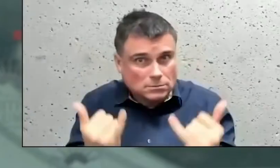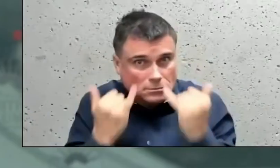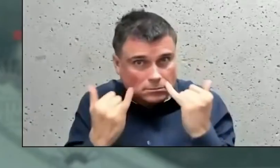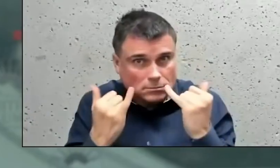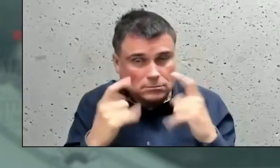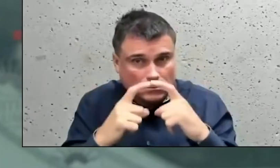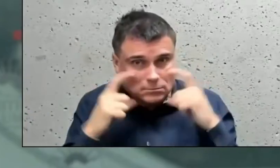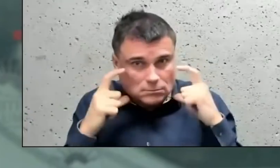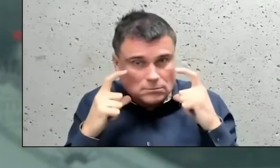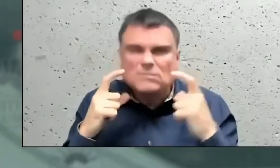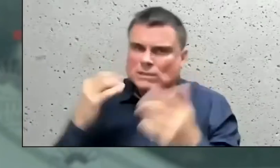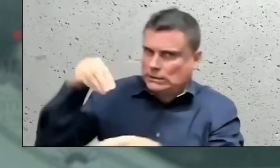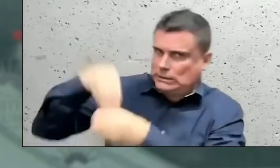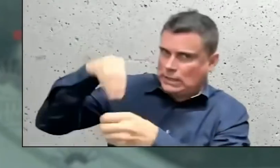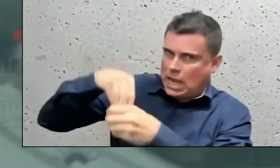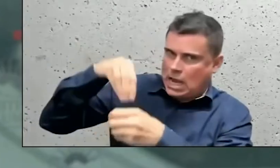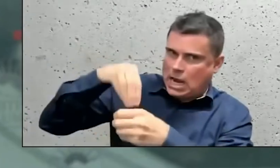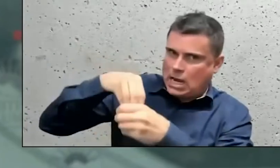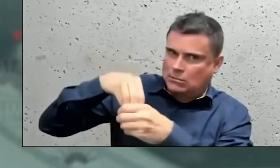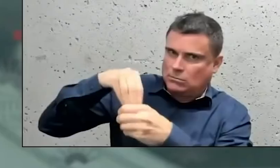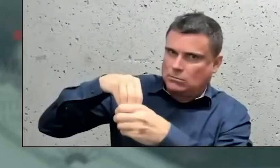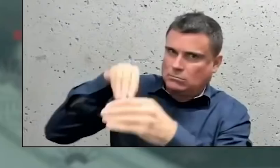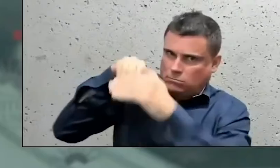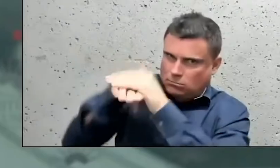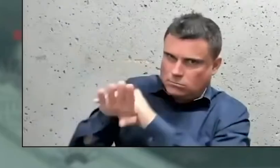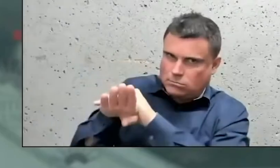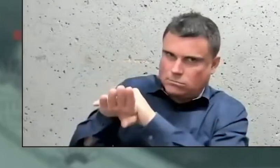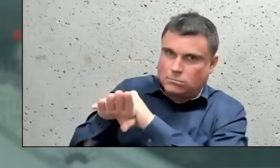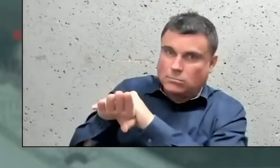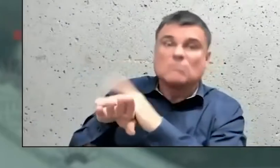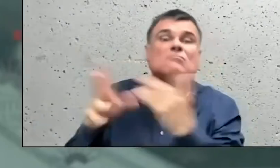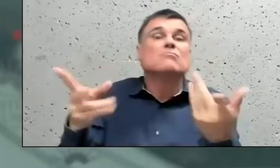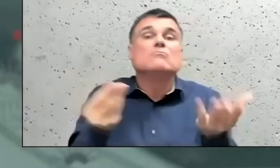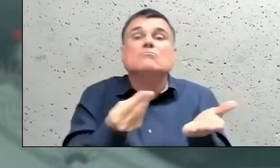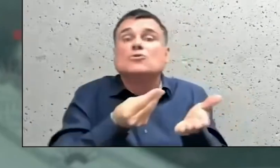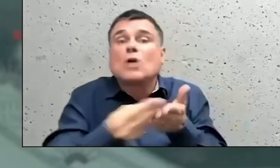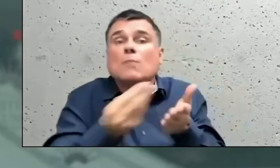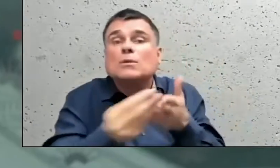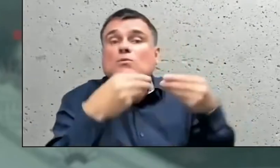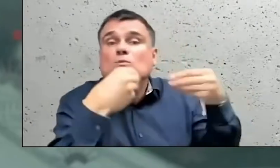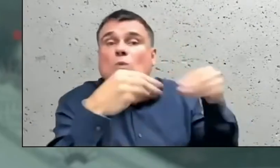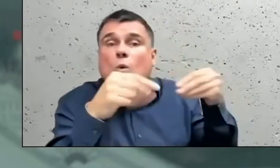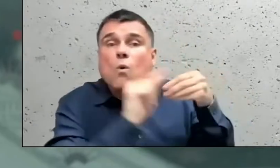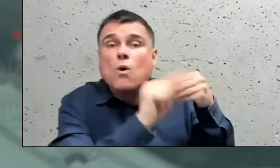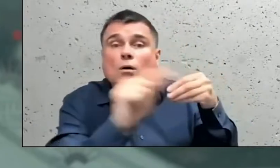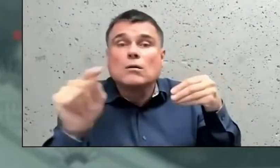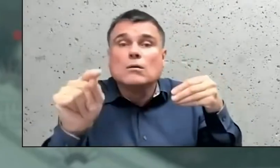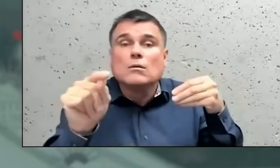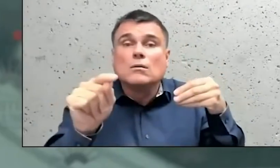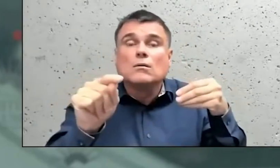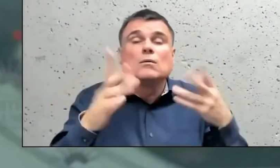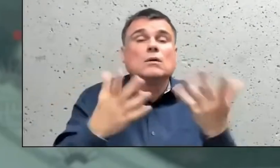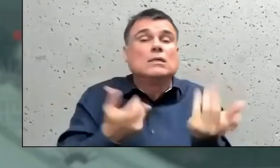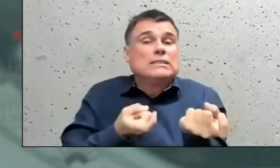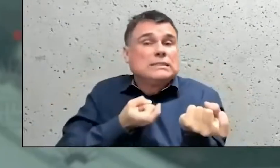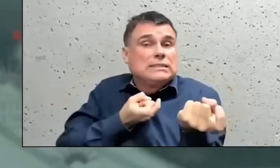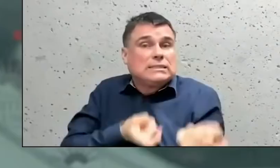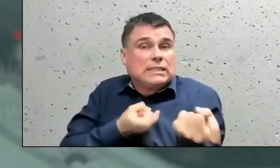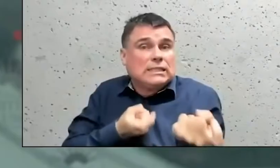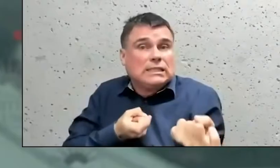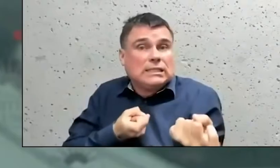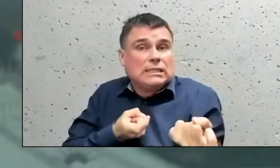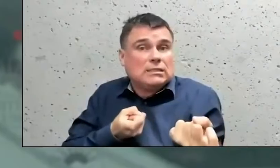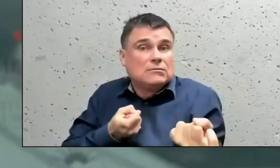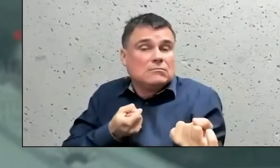indoor public venues, including local stores, ski hills, all of those areas where we know that extra layer